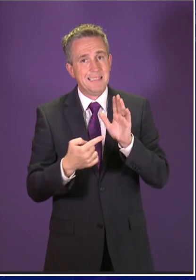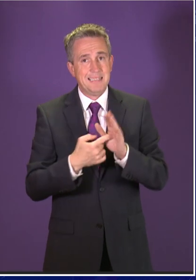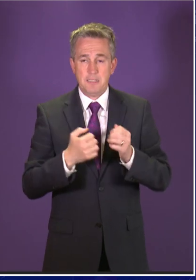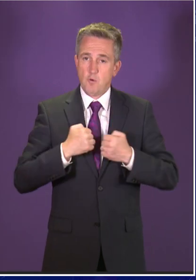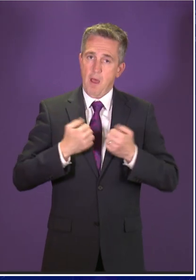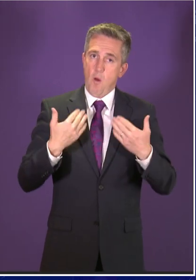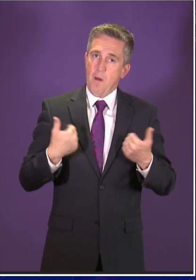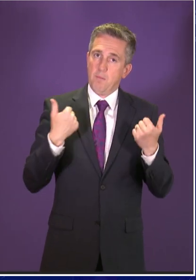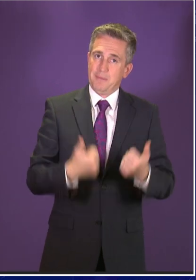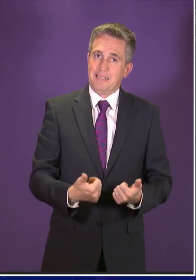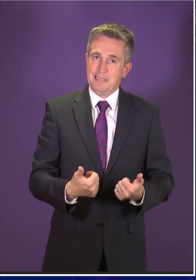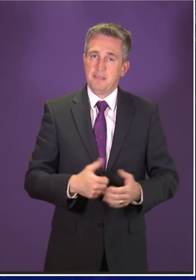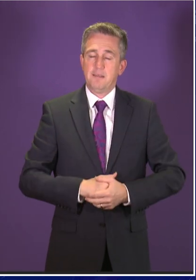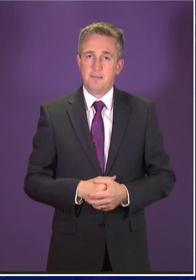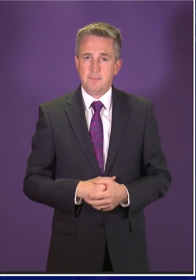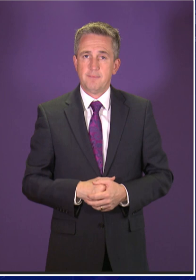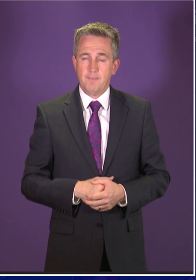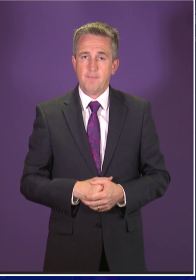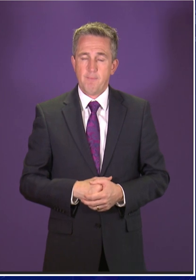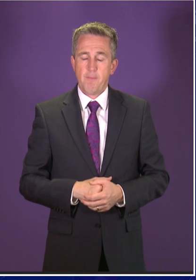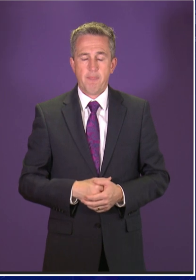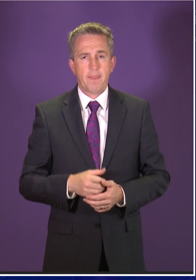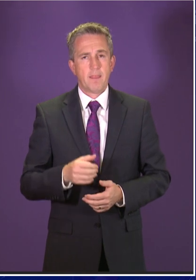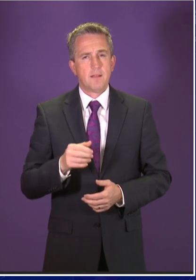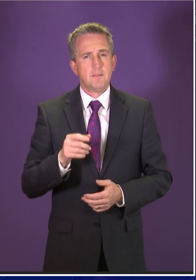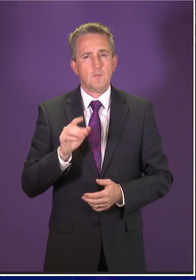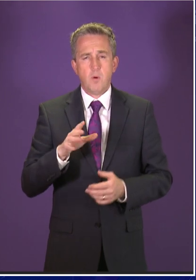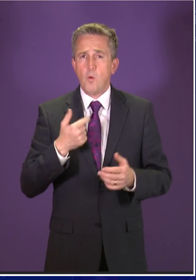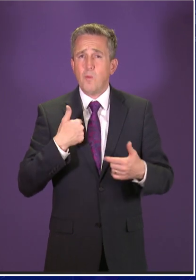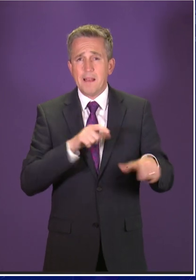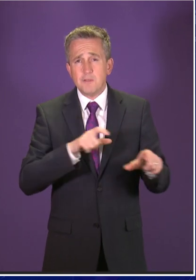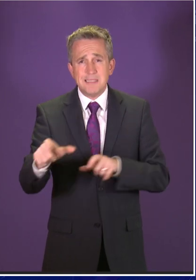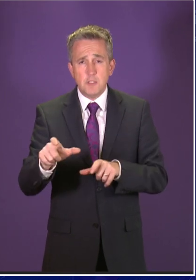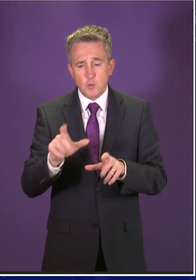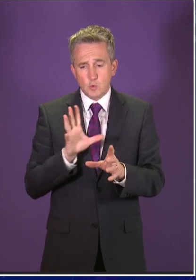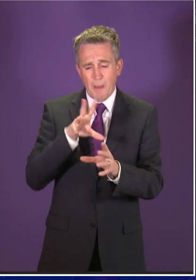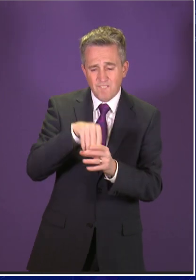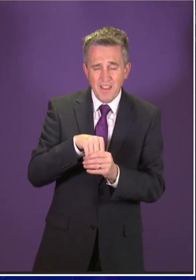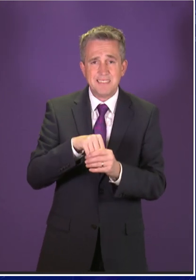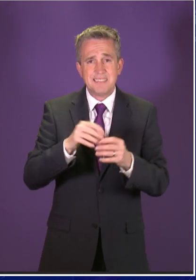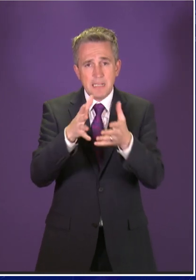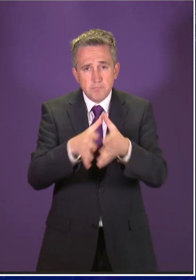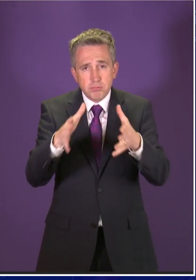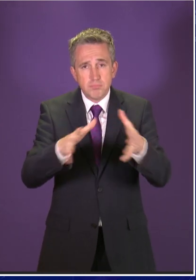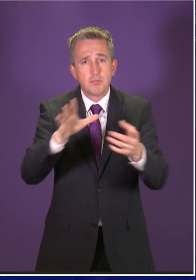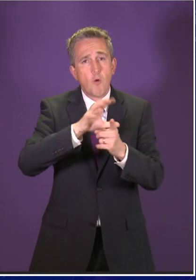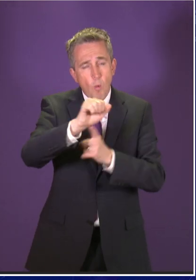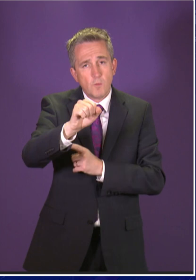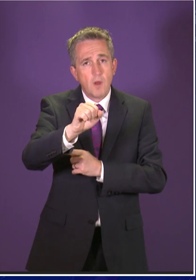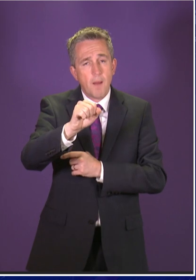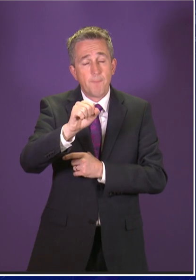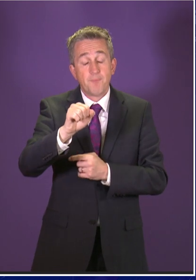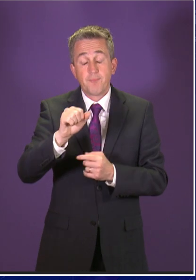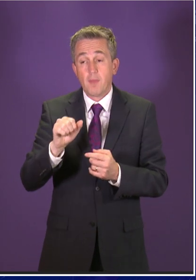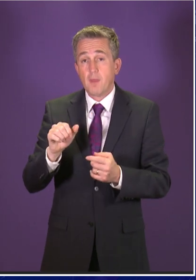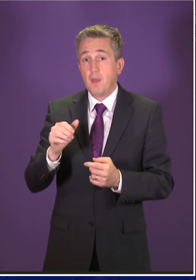that's one reason of many why we continue to invest in culture. As Jonathan has alluded to already,